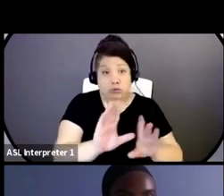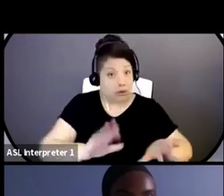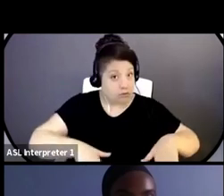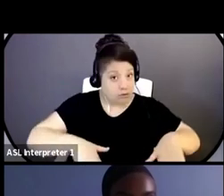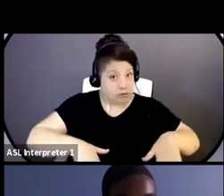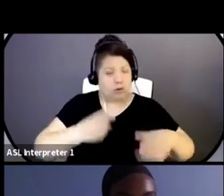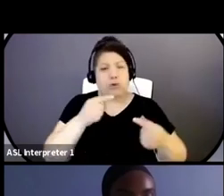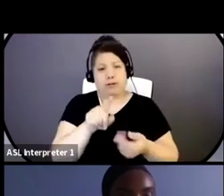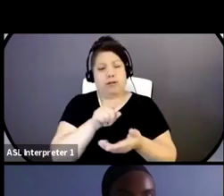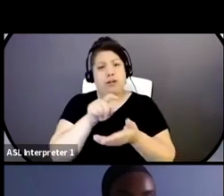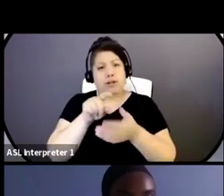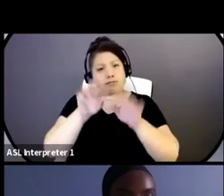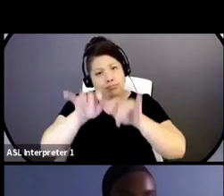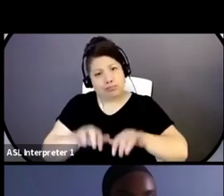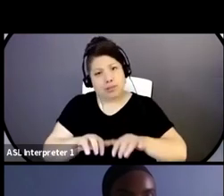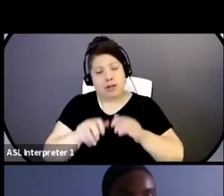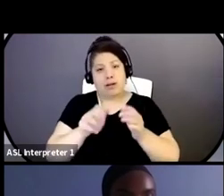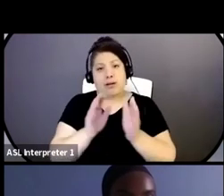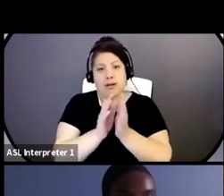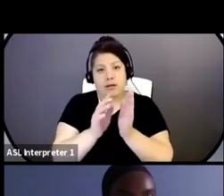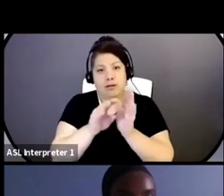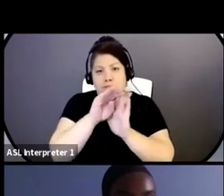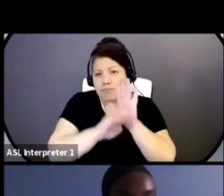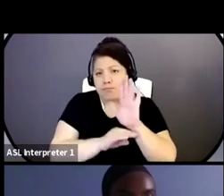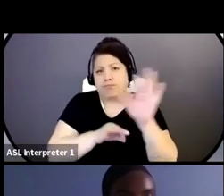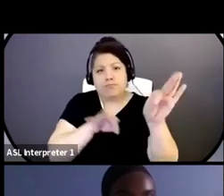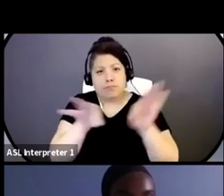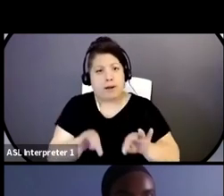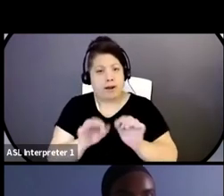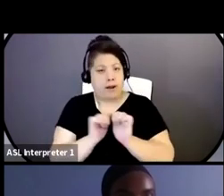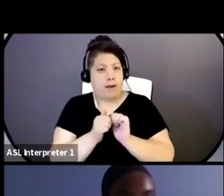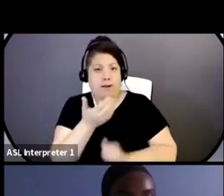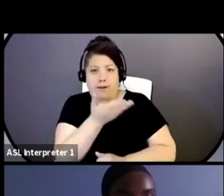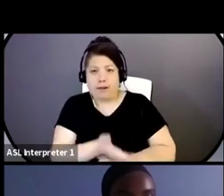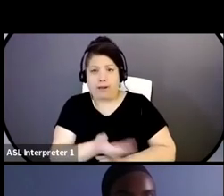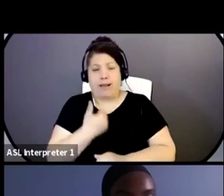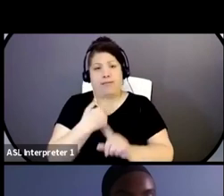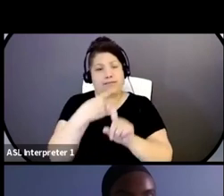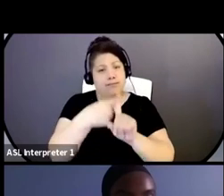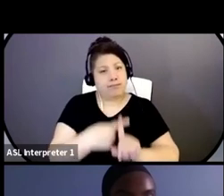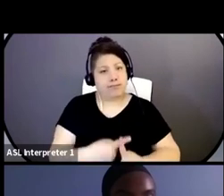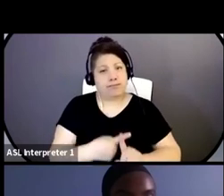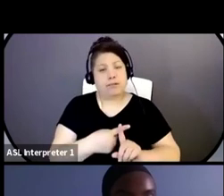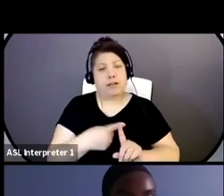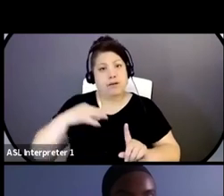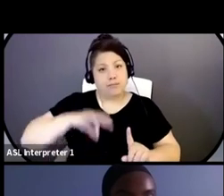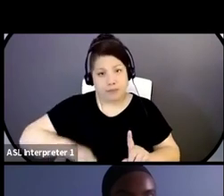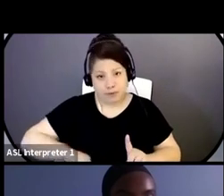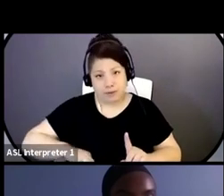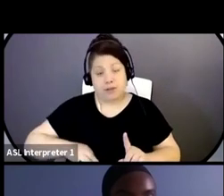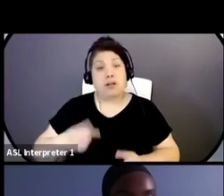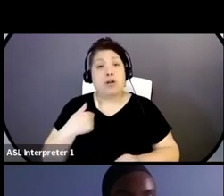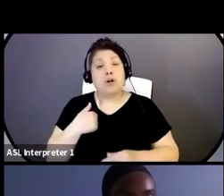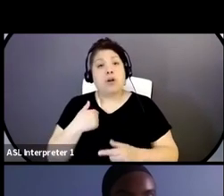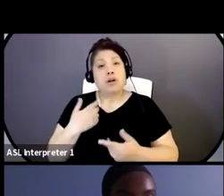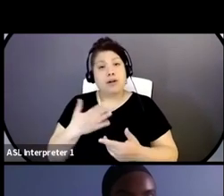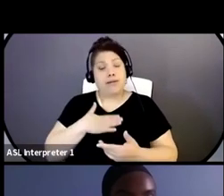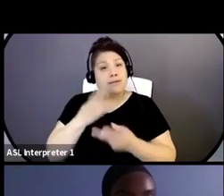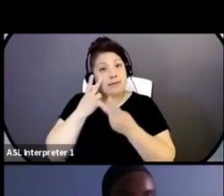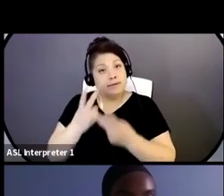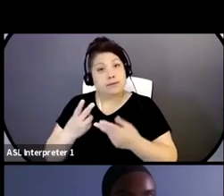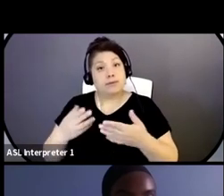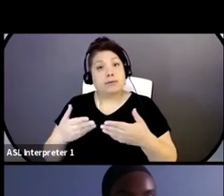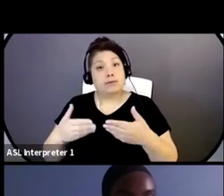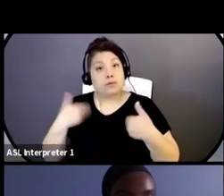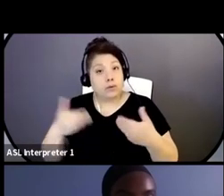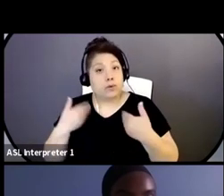like, understand what it means and how it helps all of us. Also would love to see more community leaders, youth